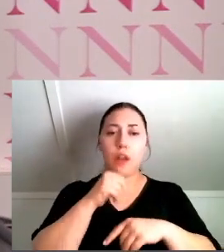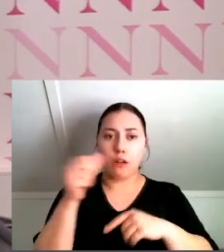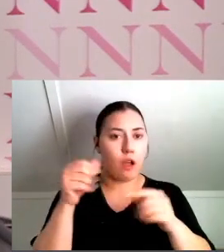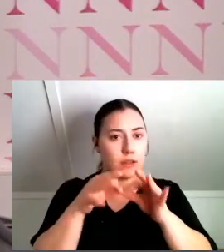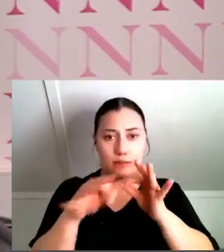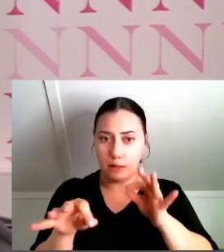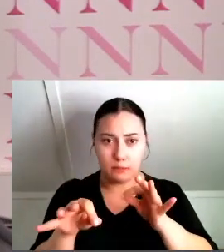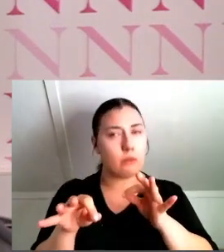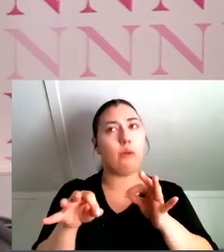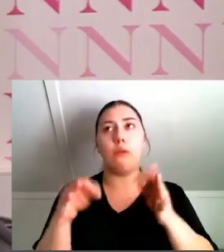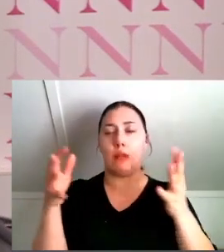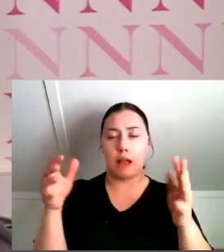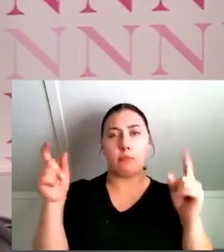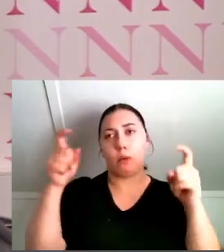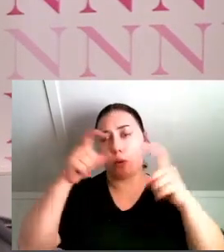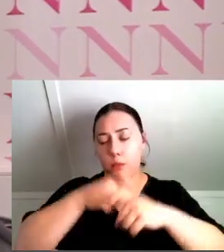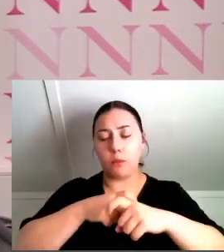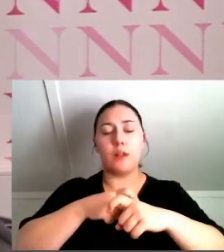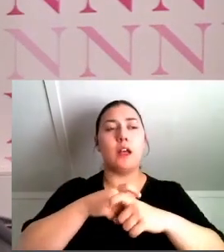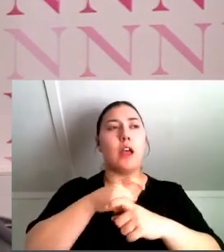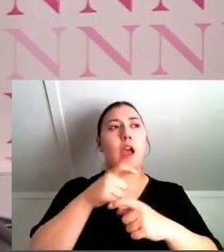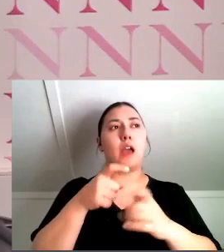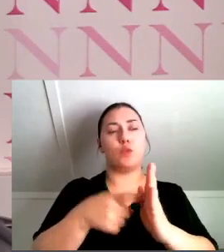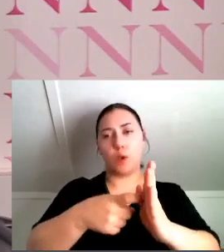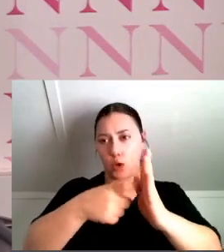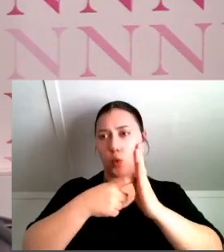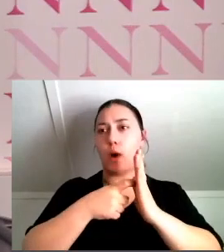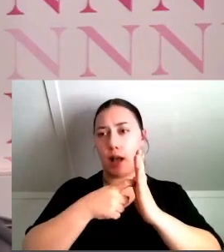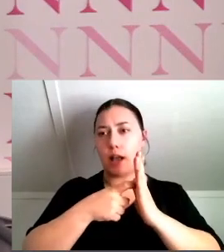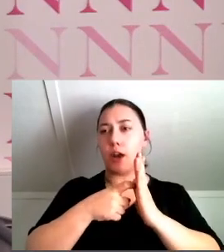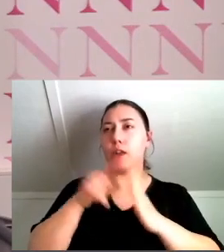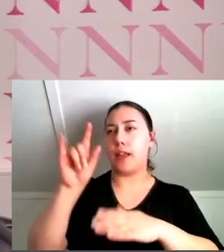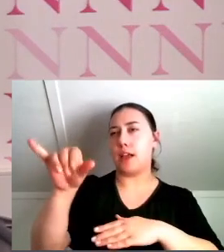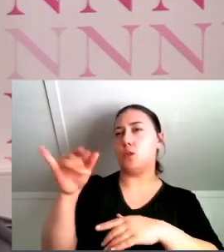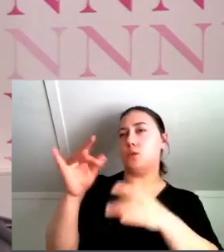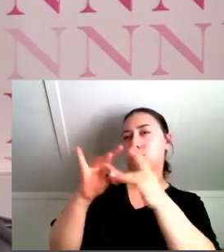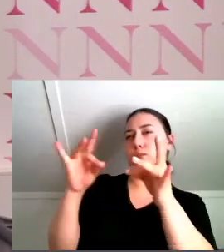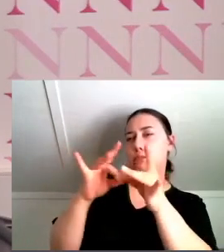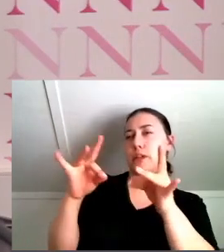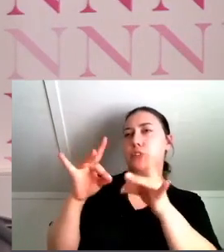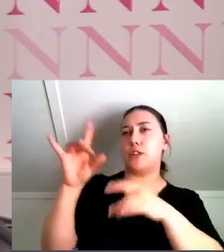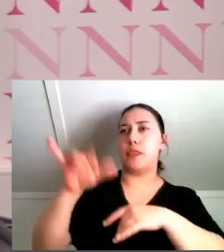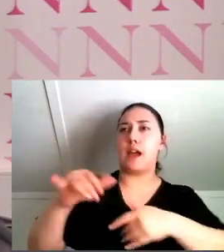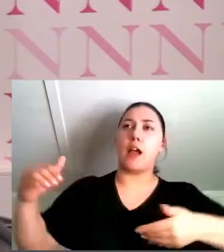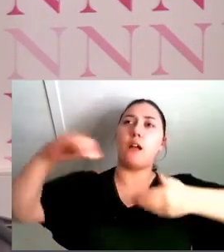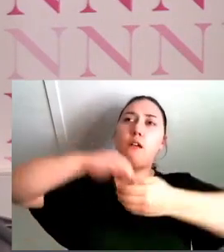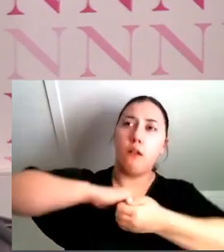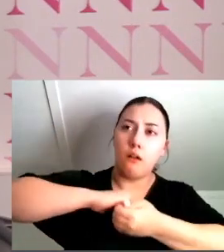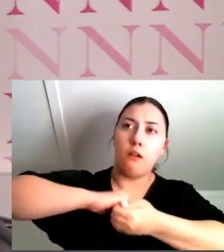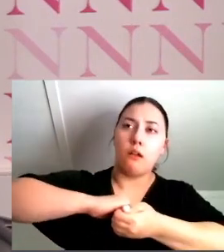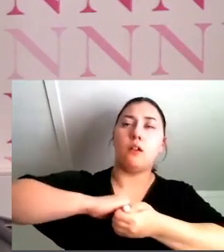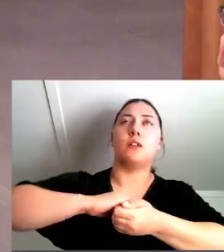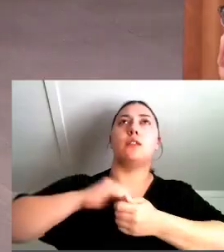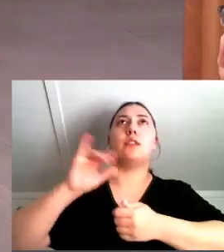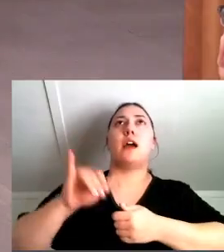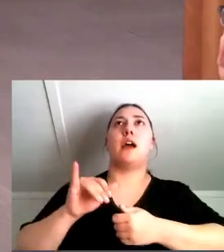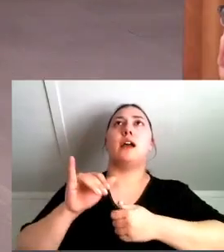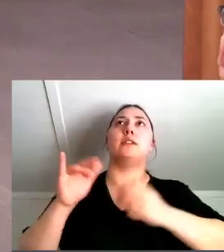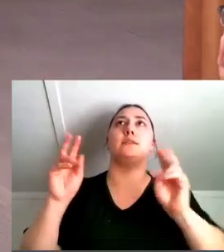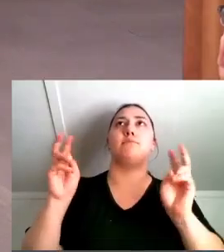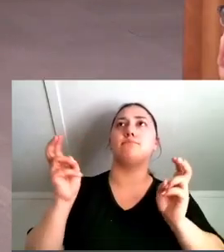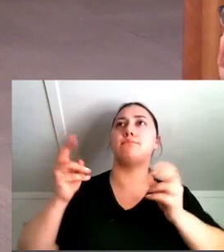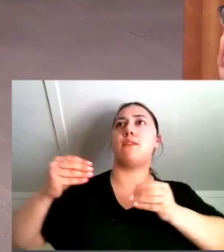a certain kind of, you speak of that joint or that, that right, required yeah. the